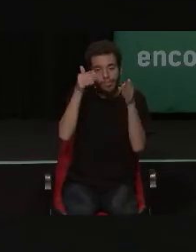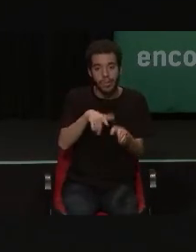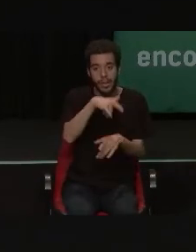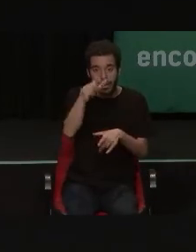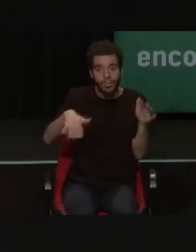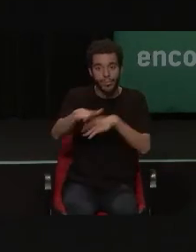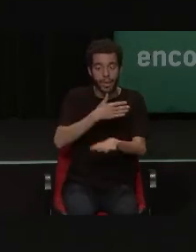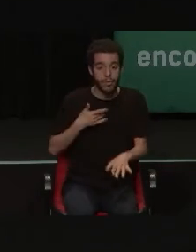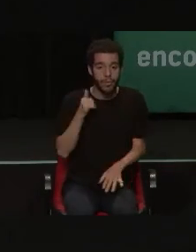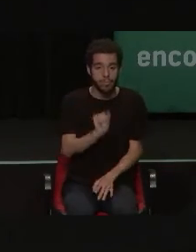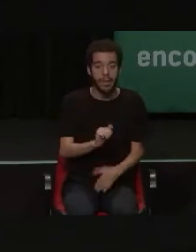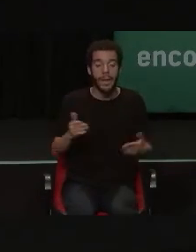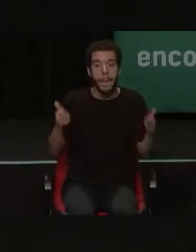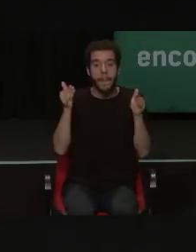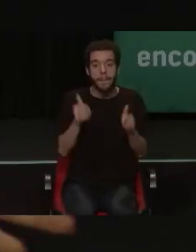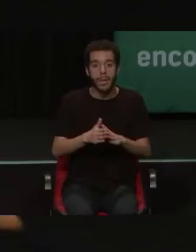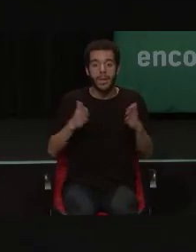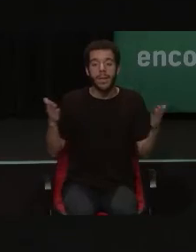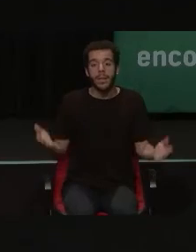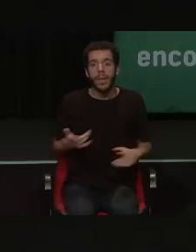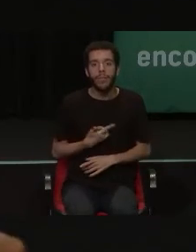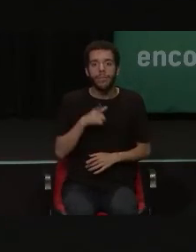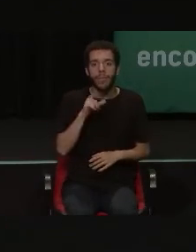for the health of populations.